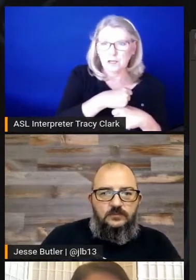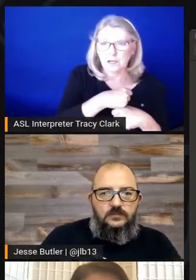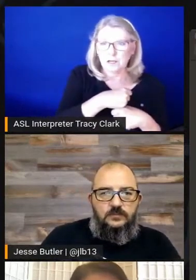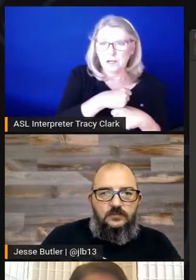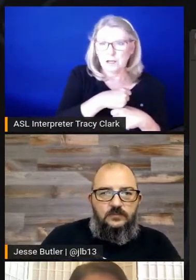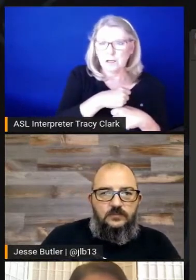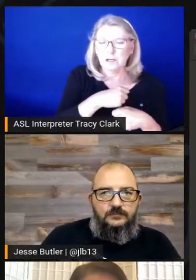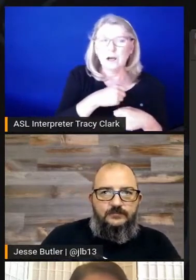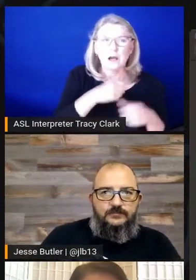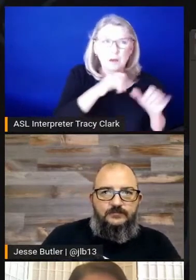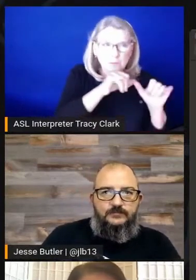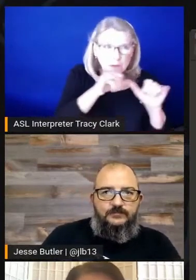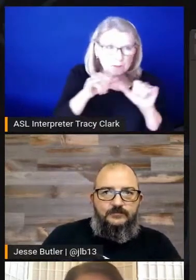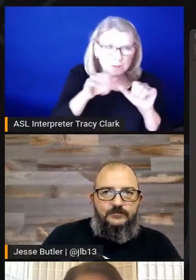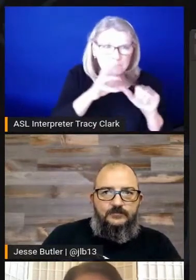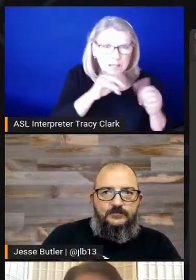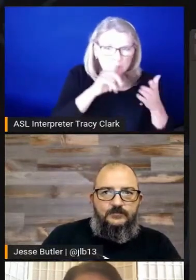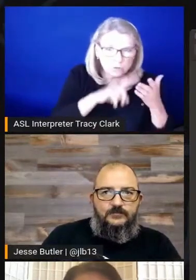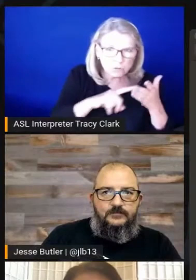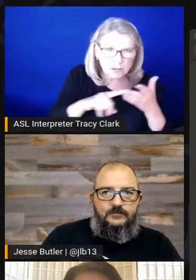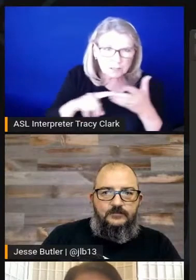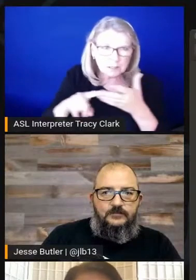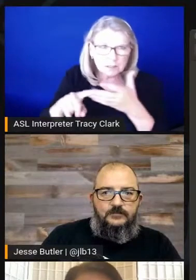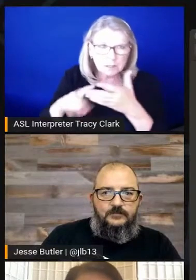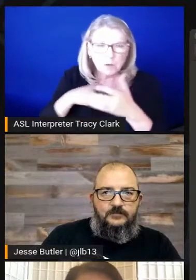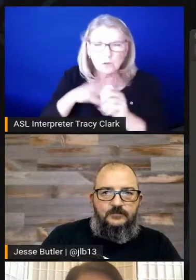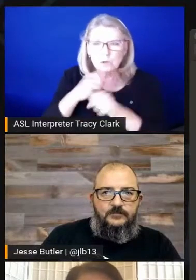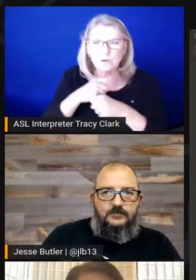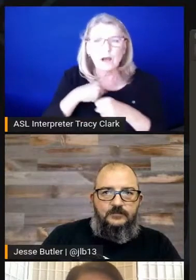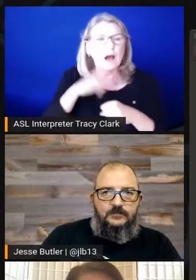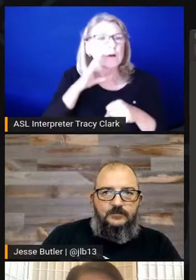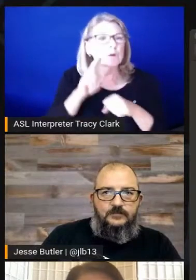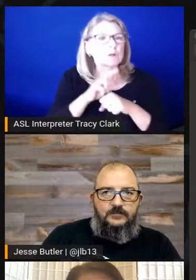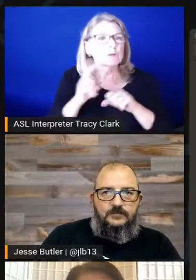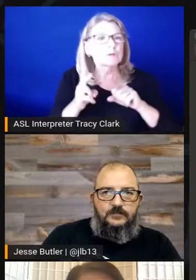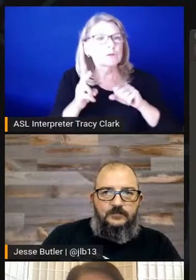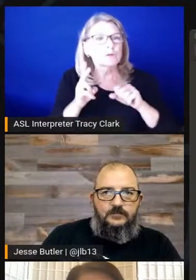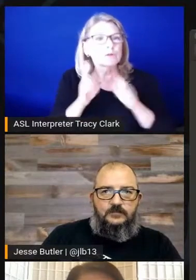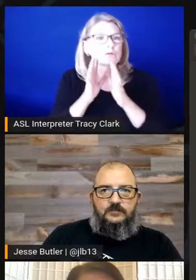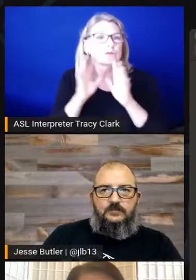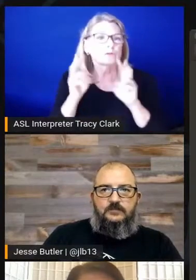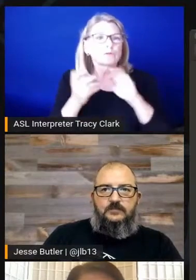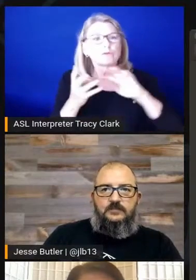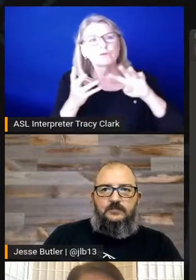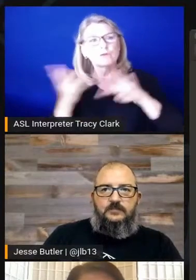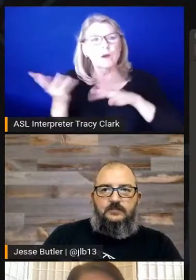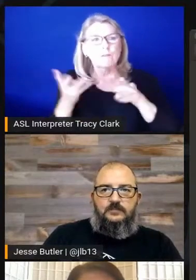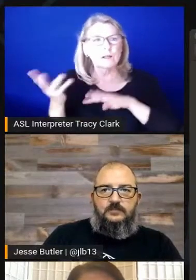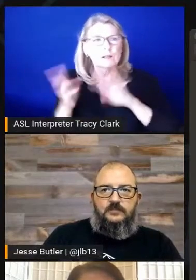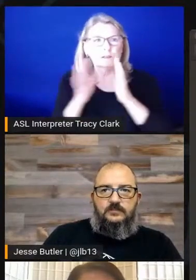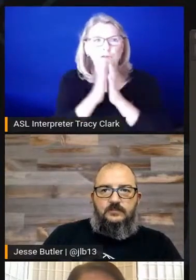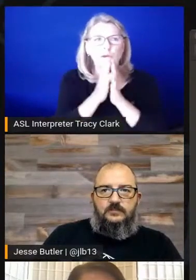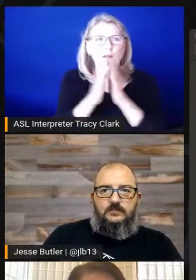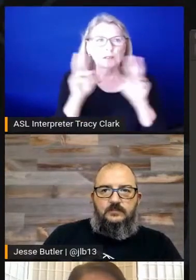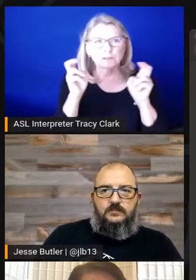traces that we're generating. I'll be using a traffic generator and a sample application to do this.